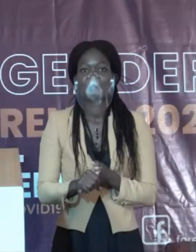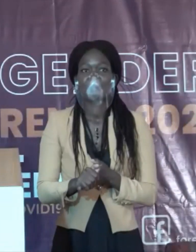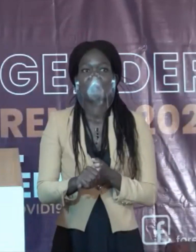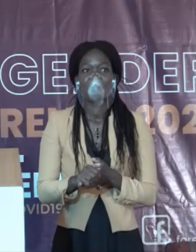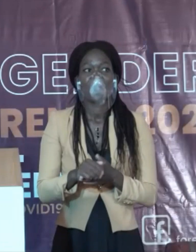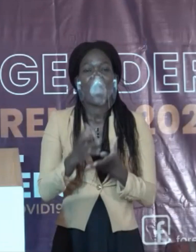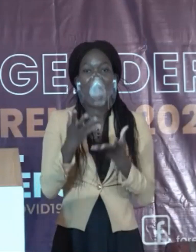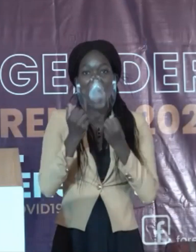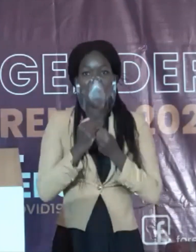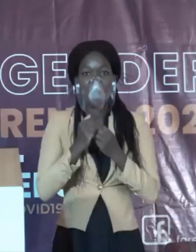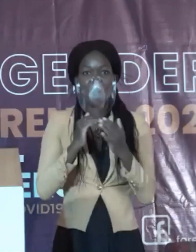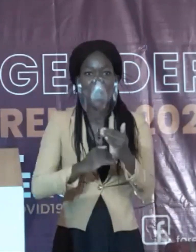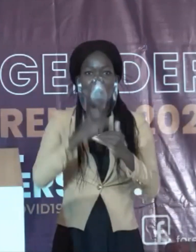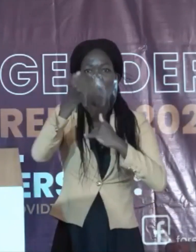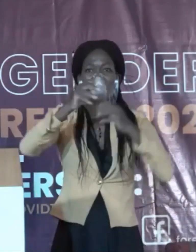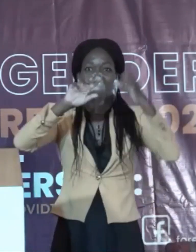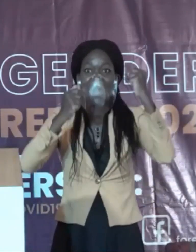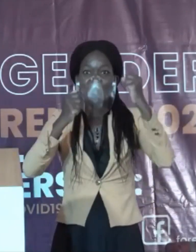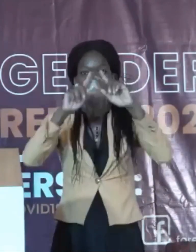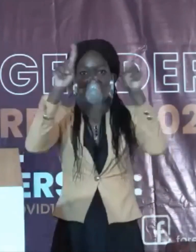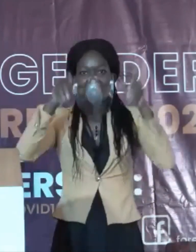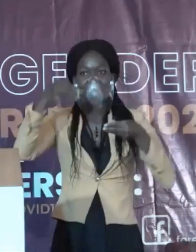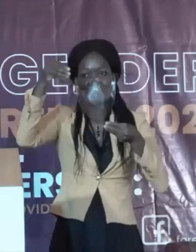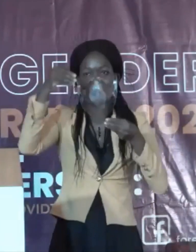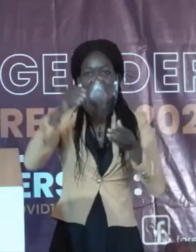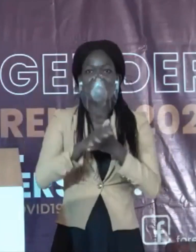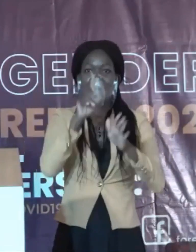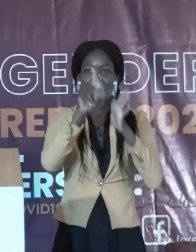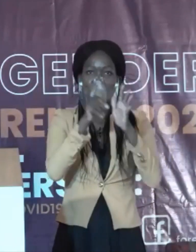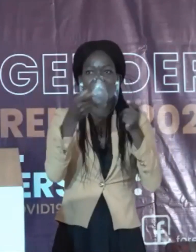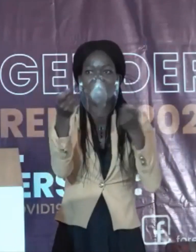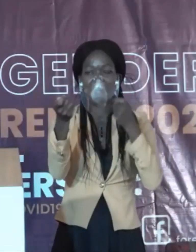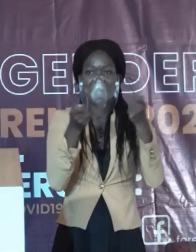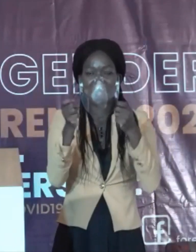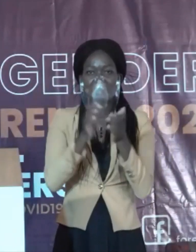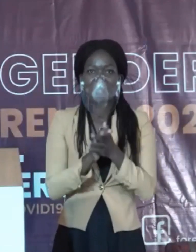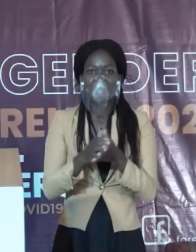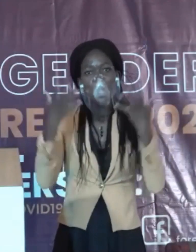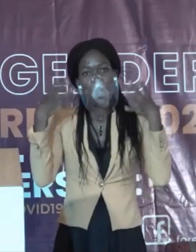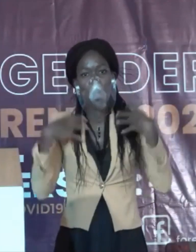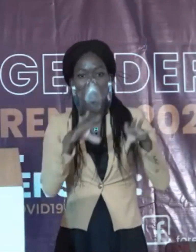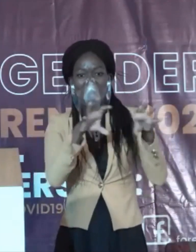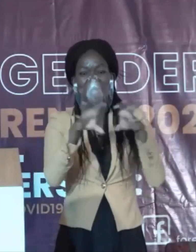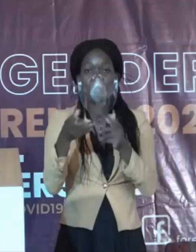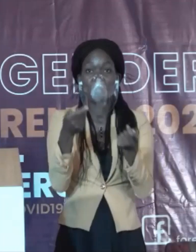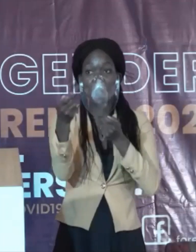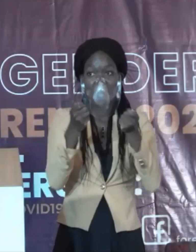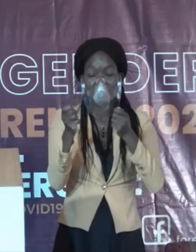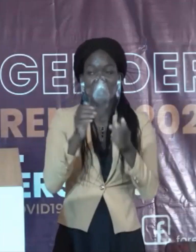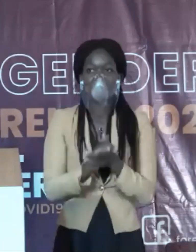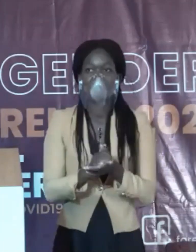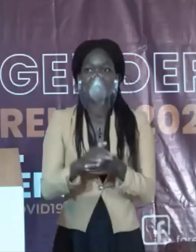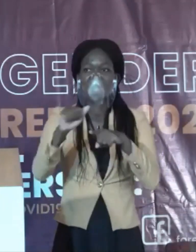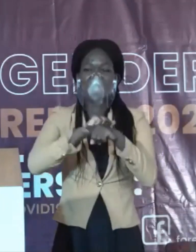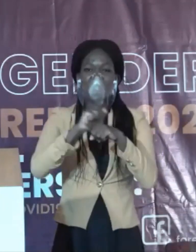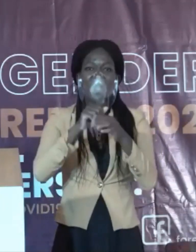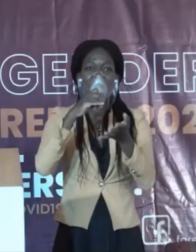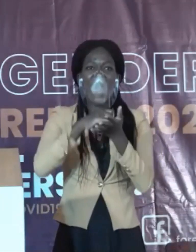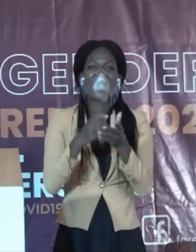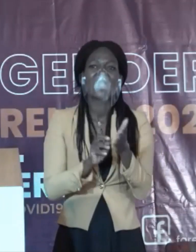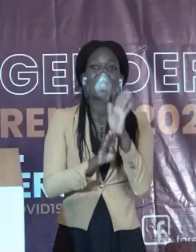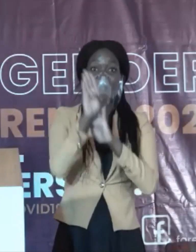Postgraduate certificates in advanced project management, human resource management, training and